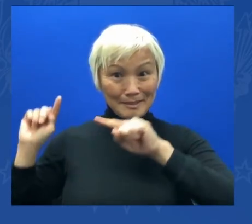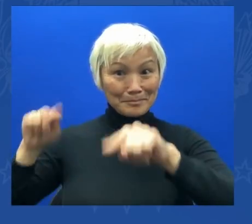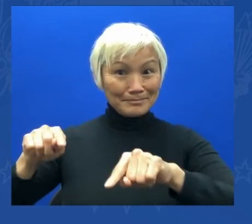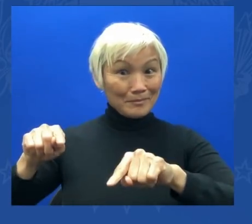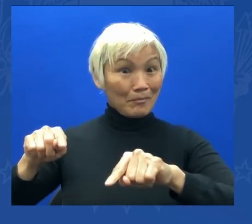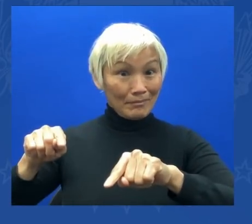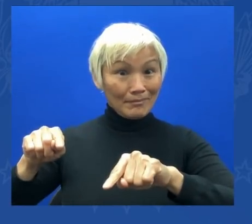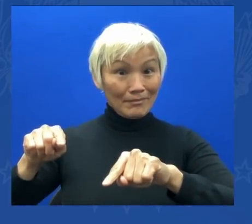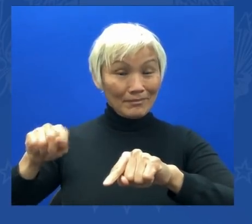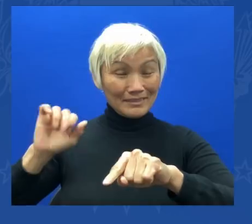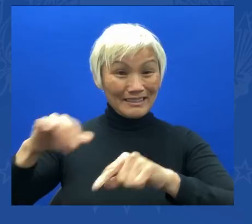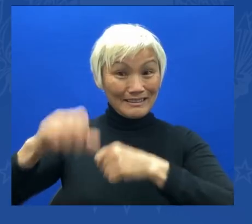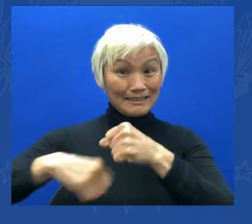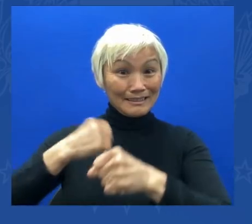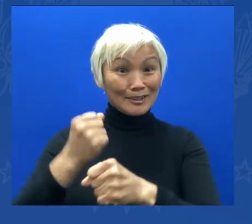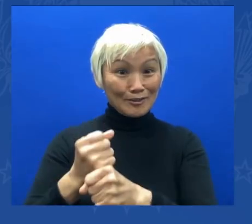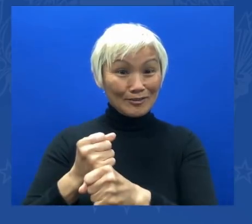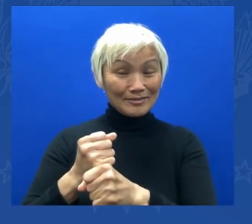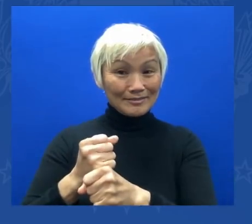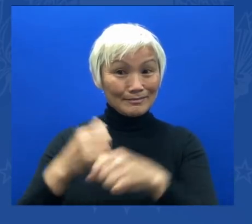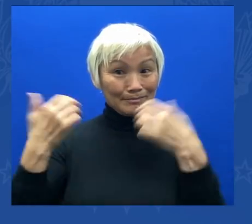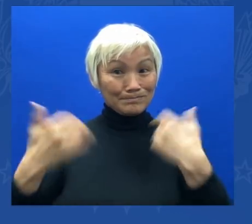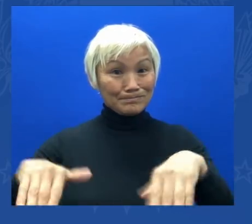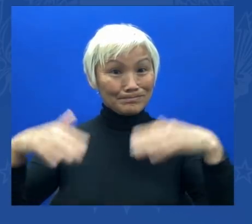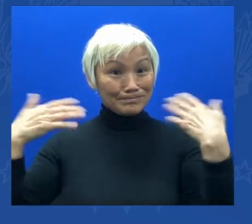have been a real coup if that occurred. Oh.